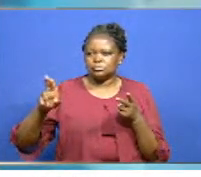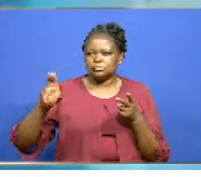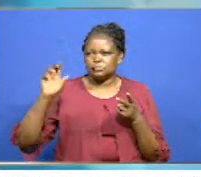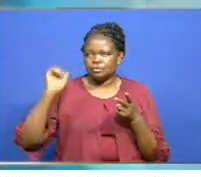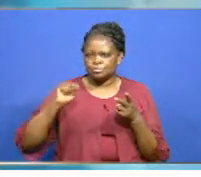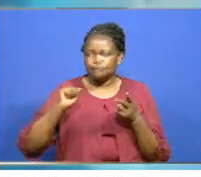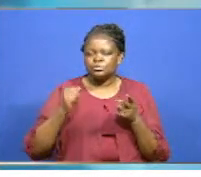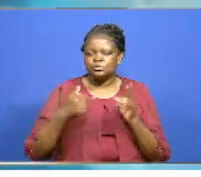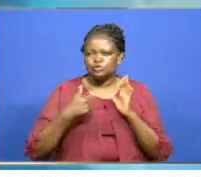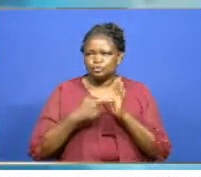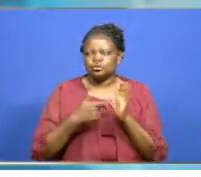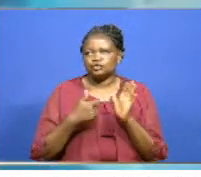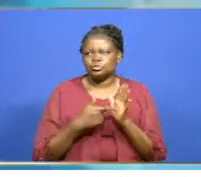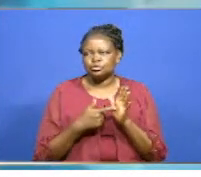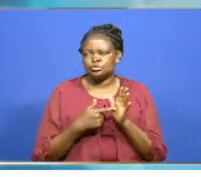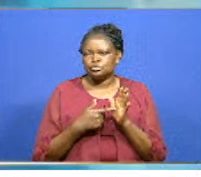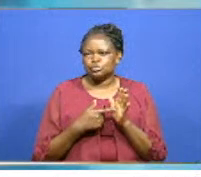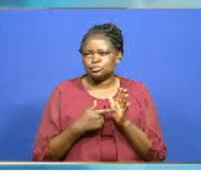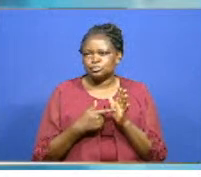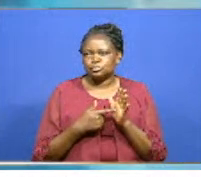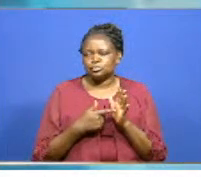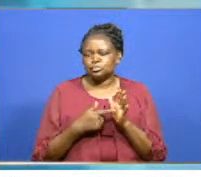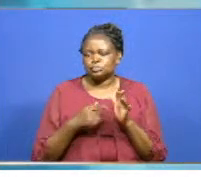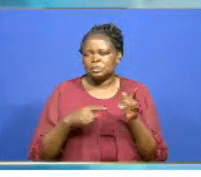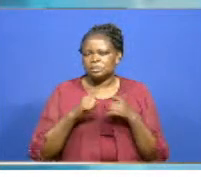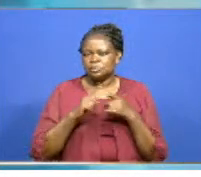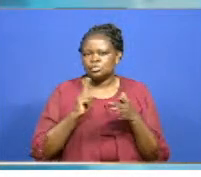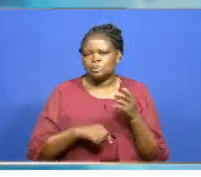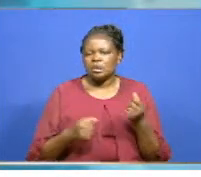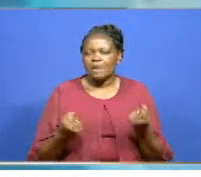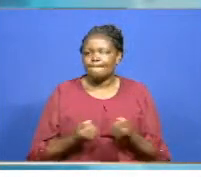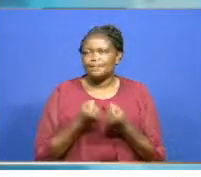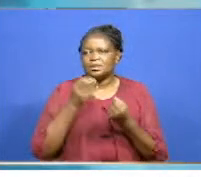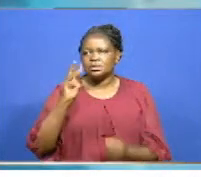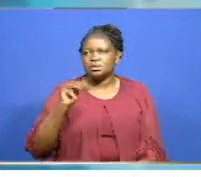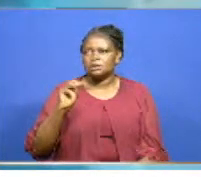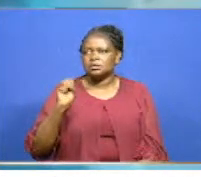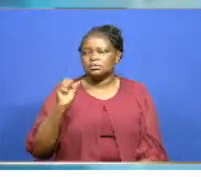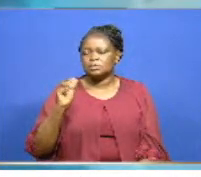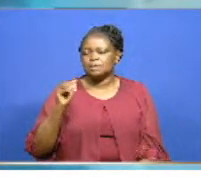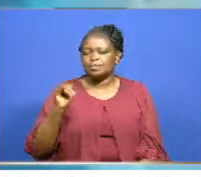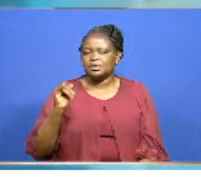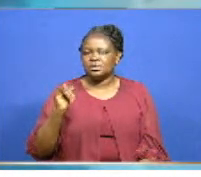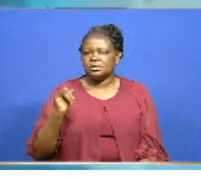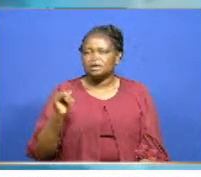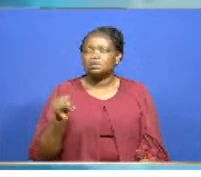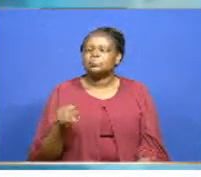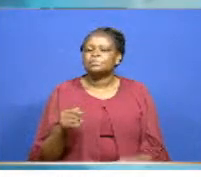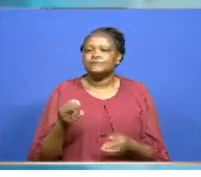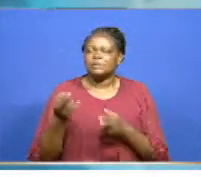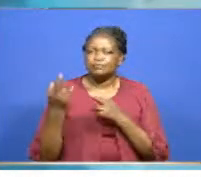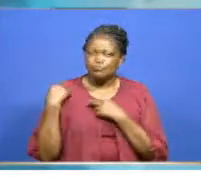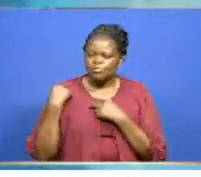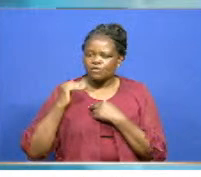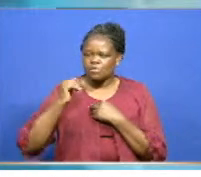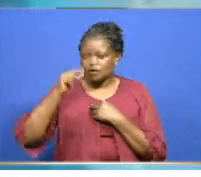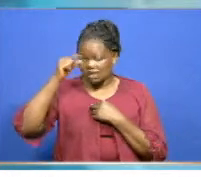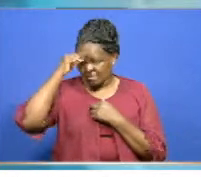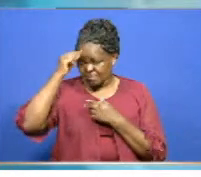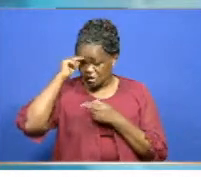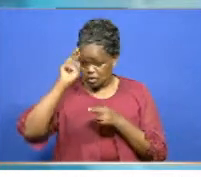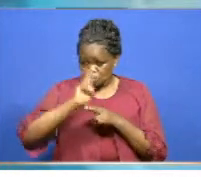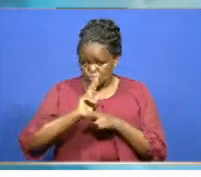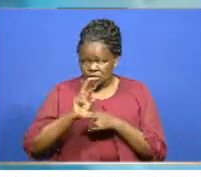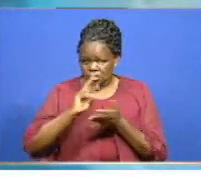us a reflection of Sambweni, the role of the county government in using its resources and actually,